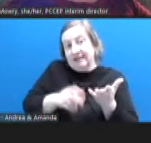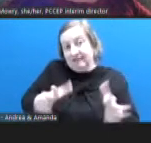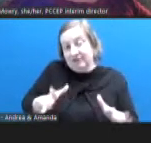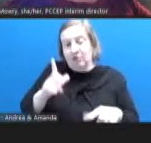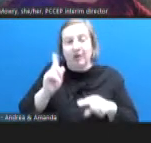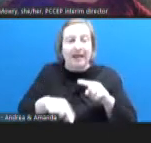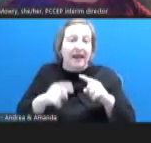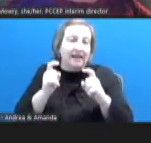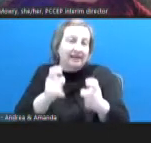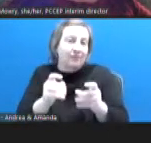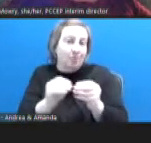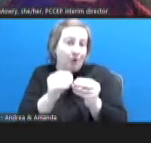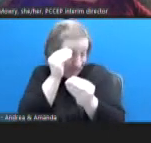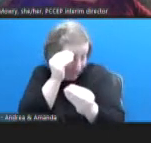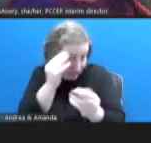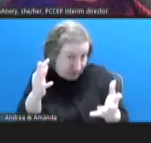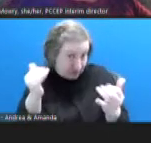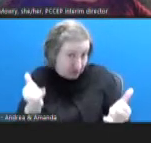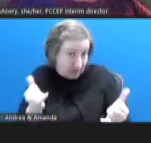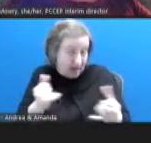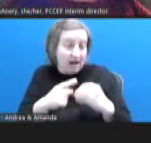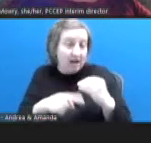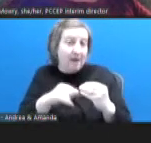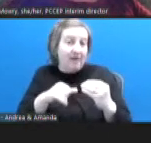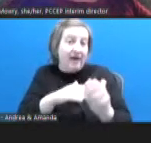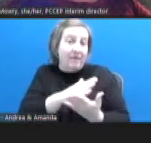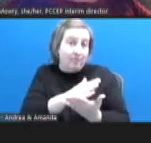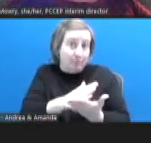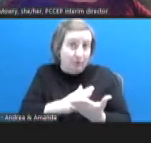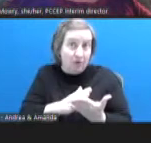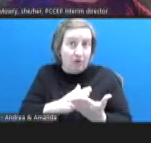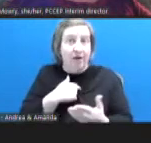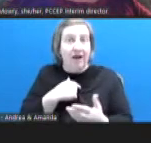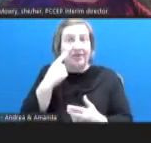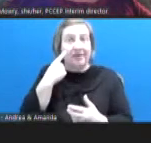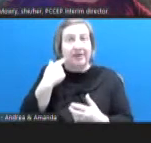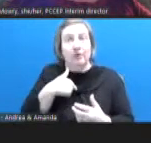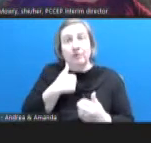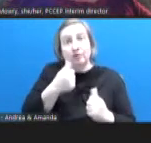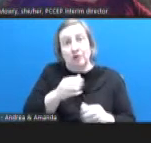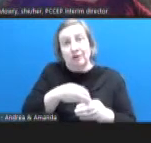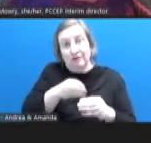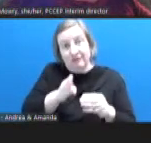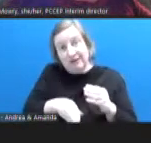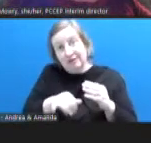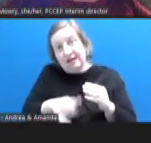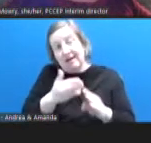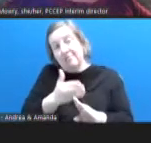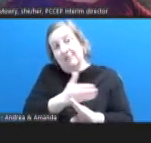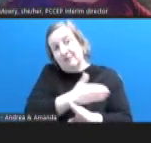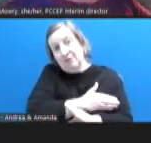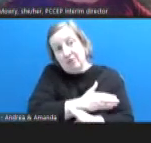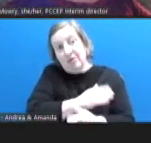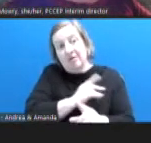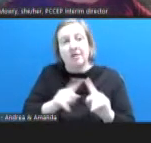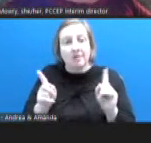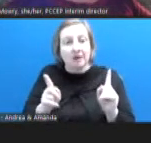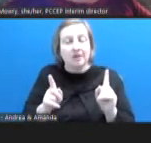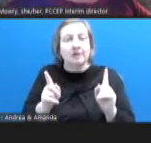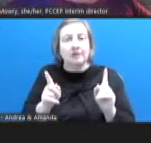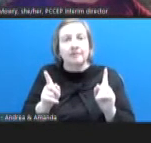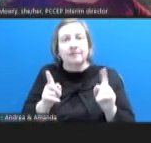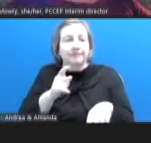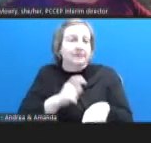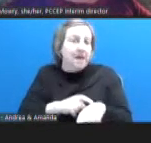any more information right now about that aspect of it, which I think we were trying to get that completed beforehand, but